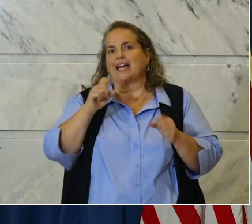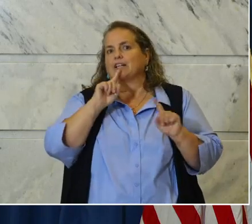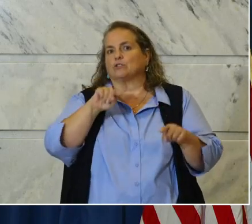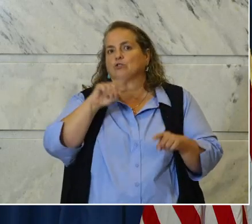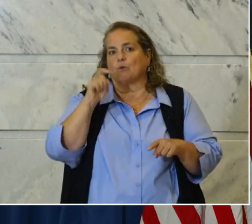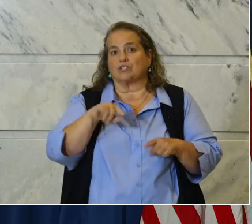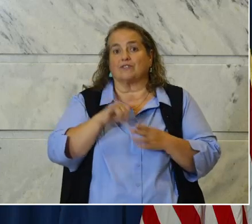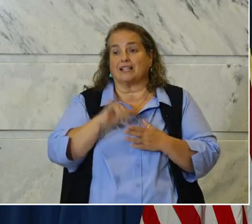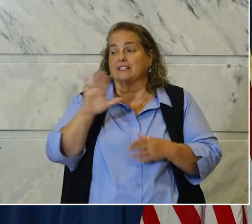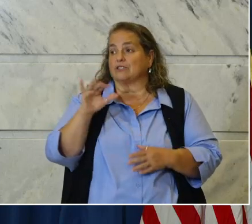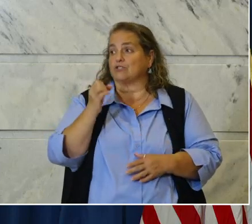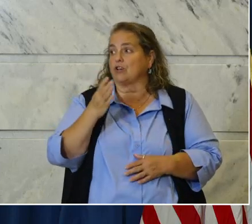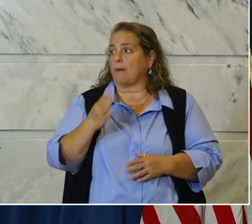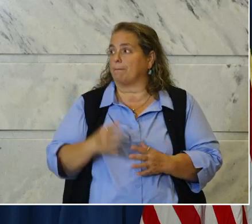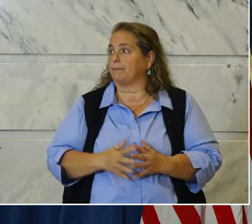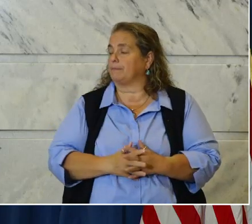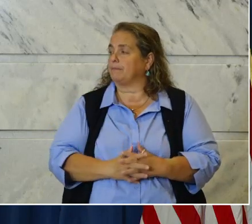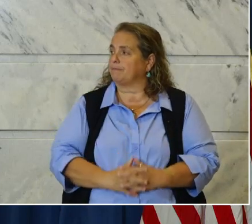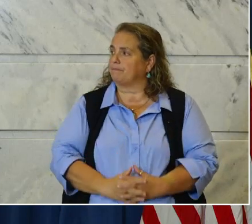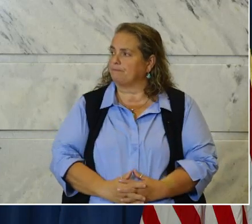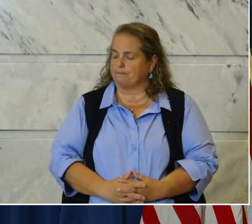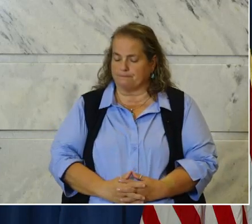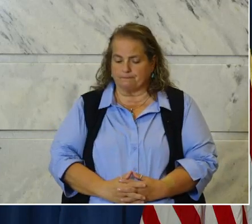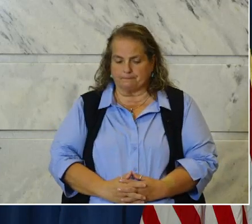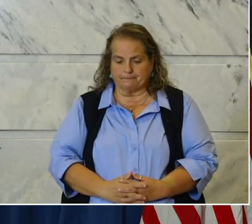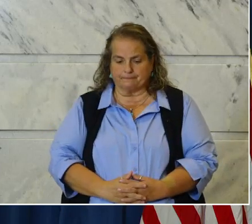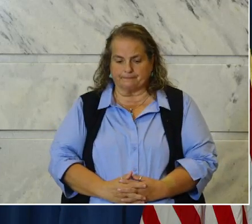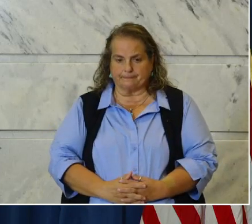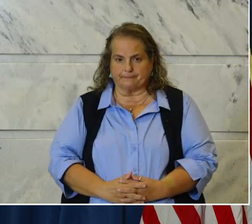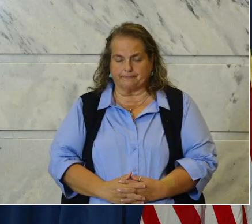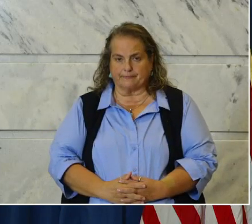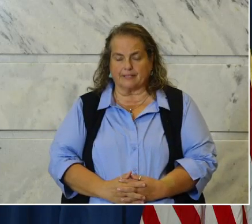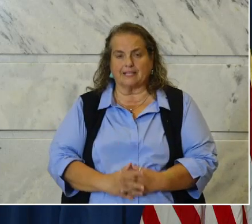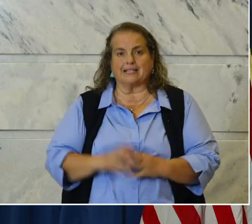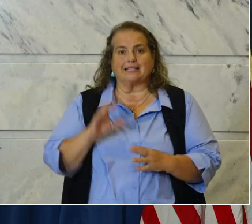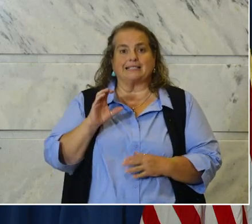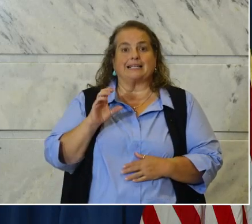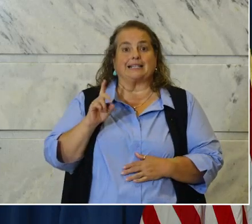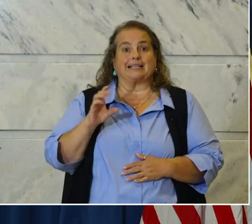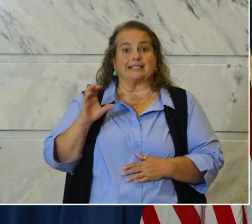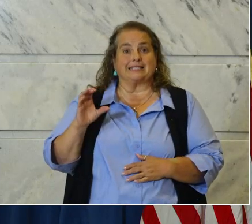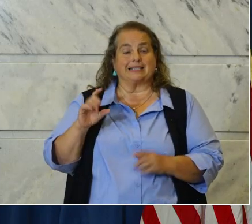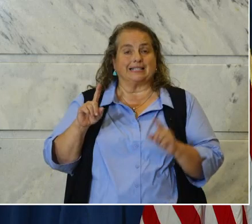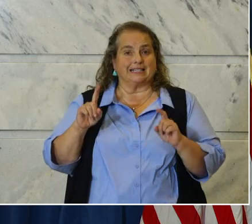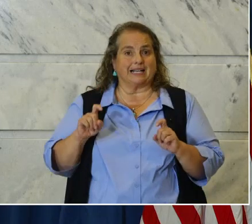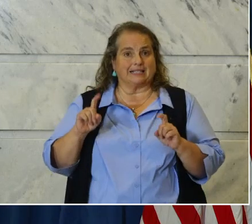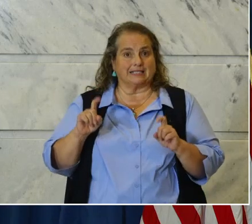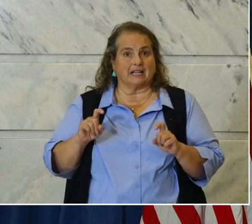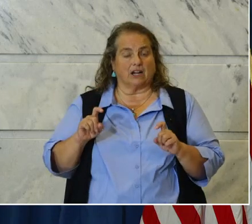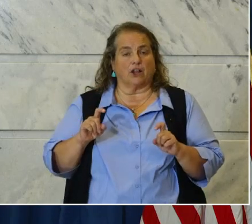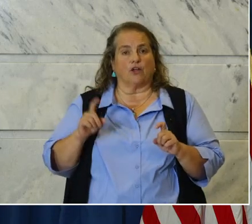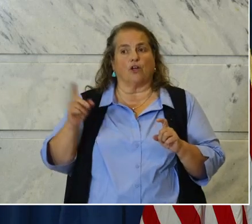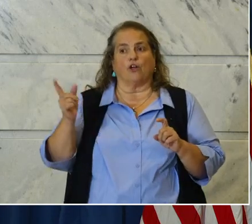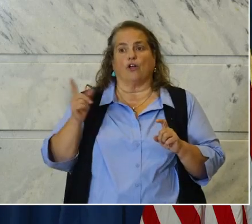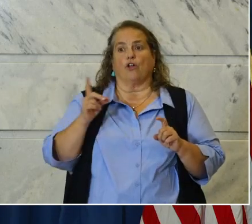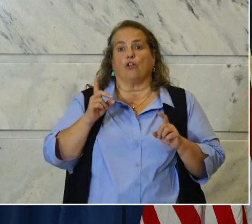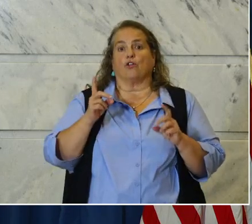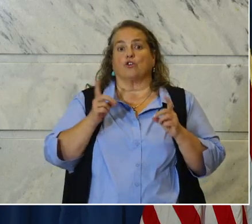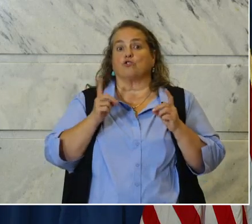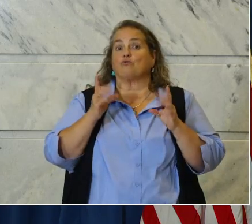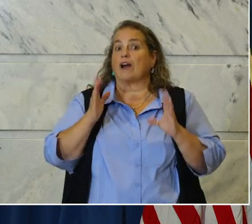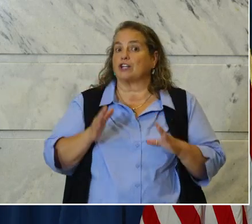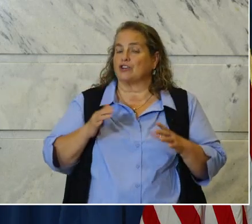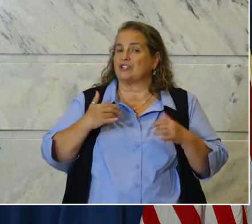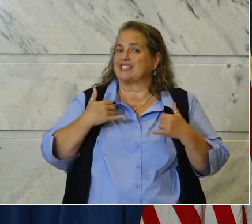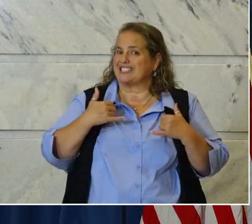job. Going to the CDC testing, the director still didn't definitively say